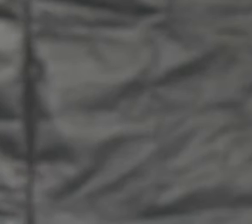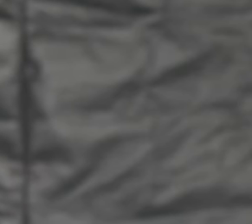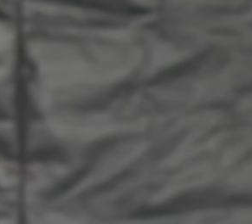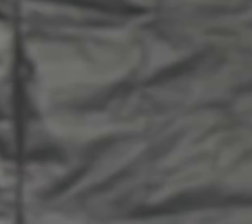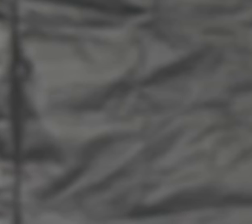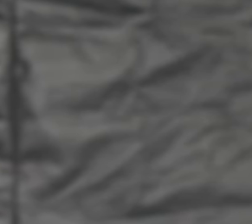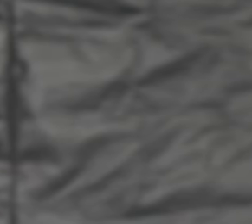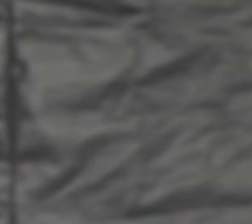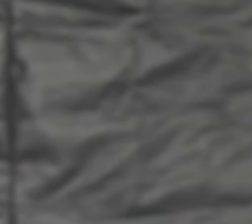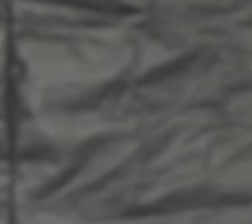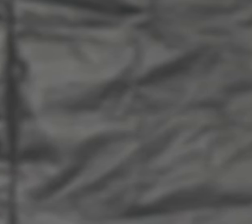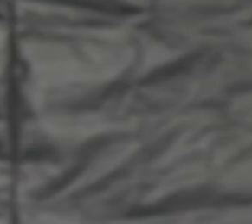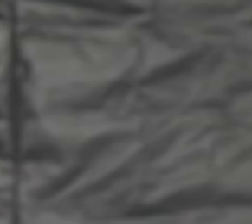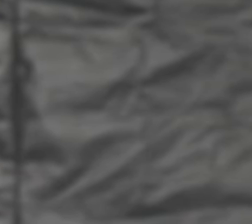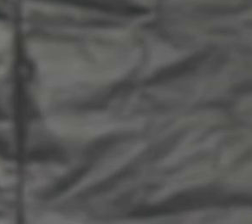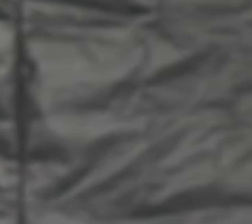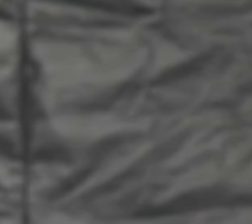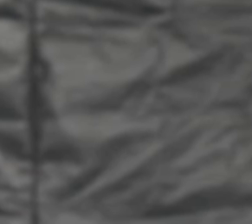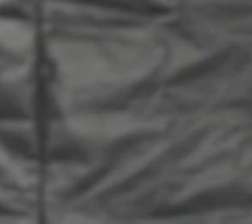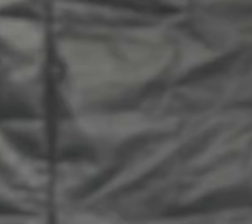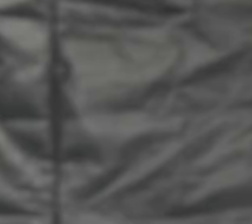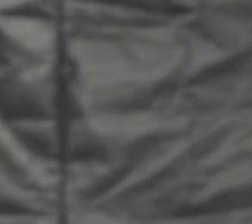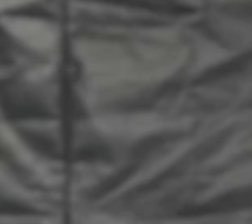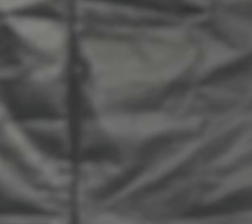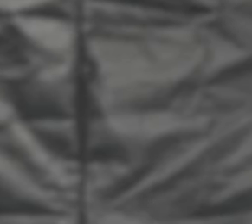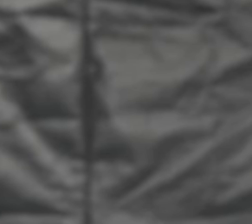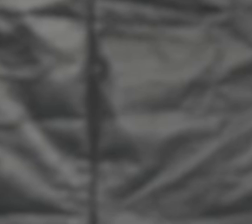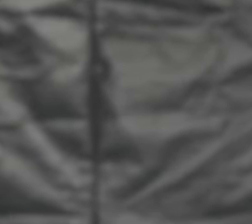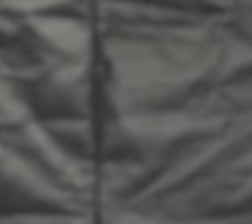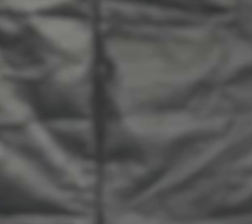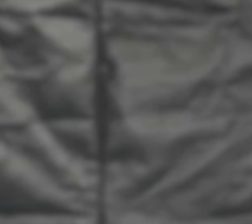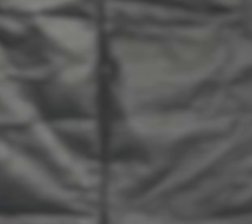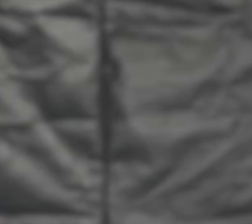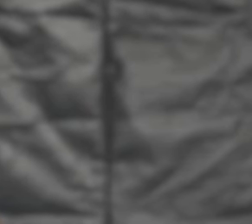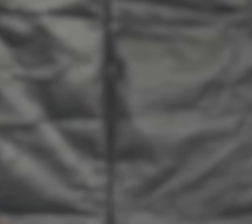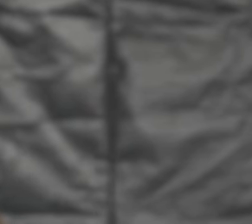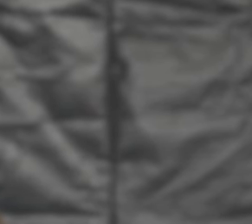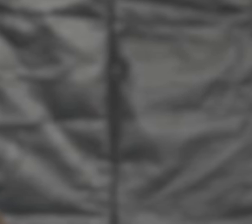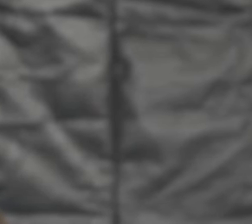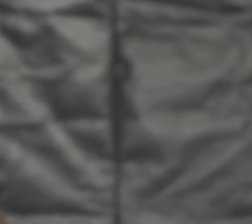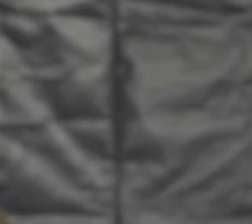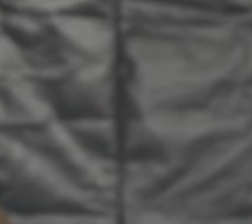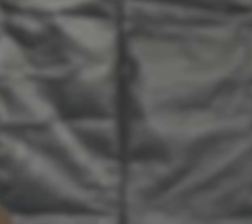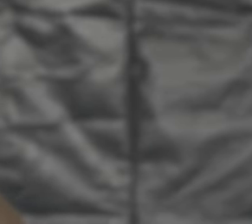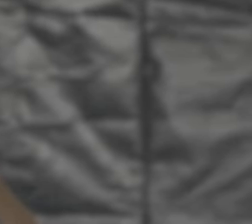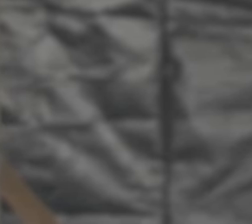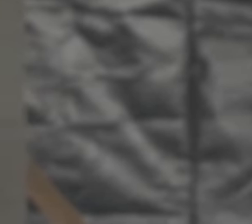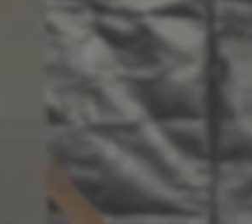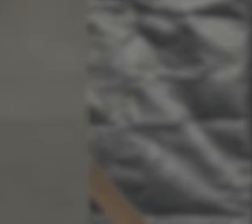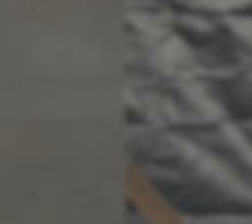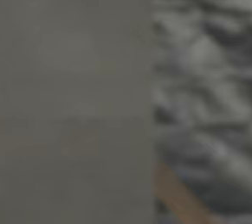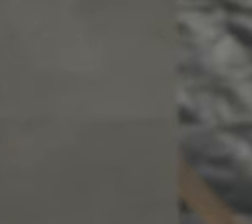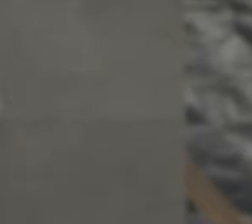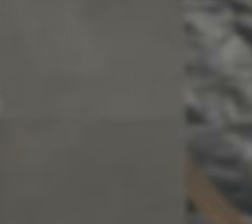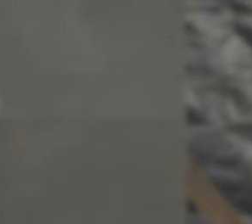up in our lives. The preacher, is there something you always do when you are not happy? Something you